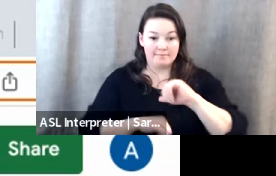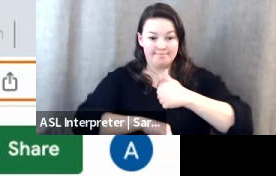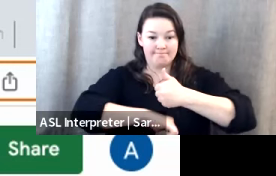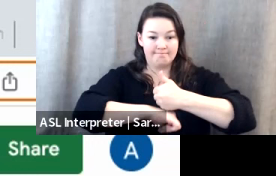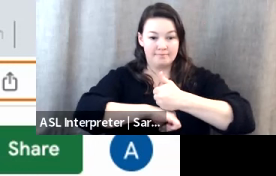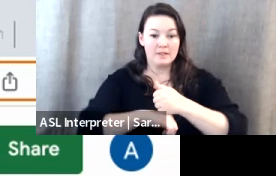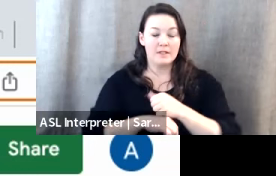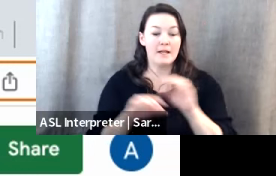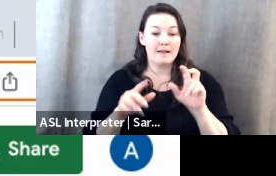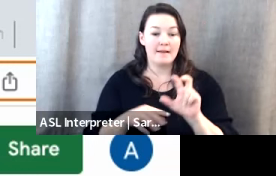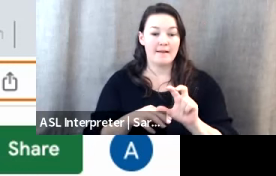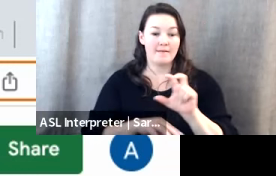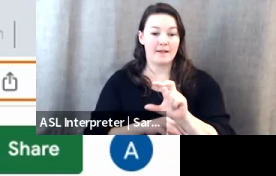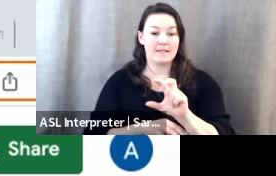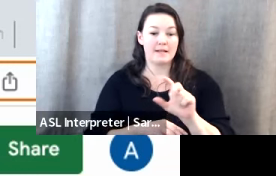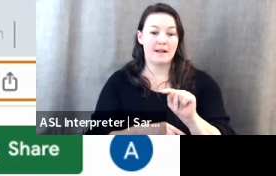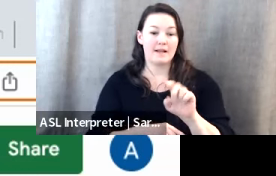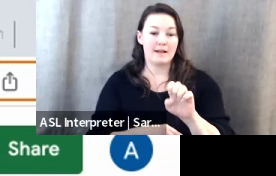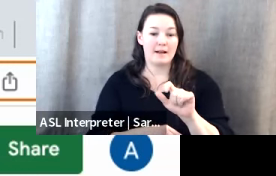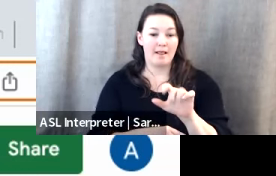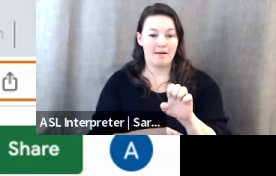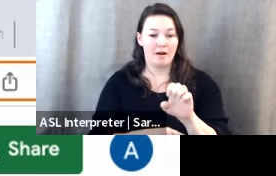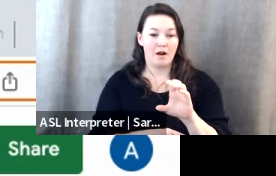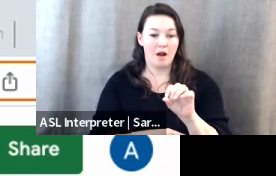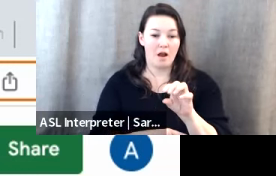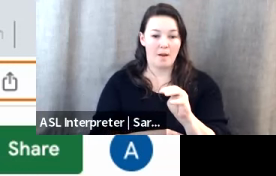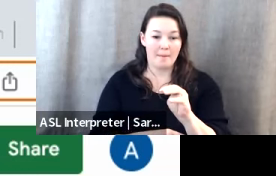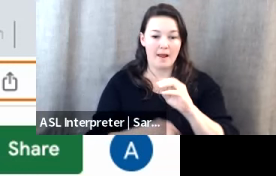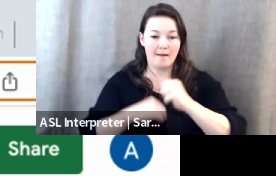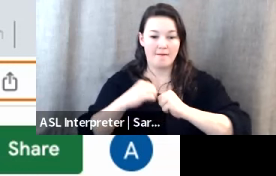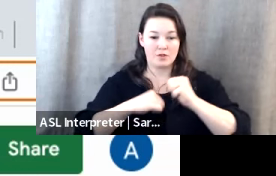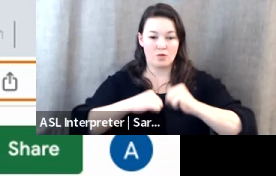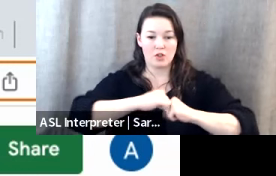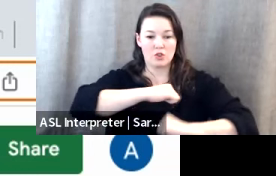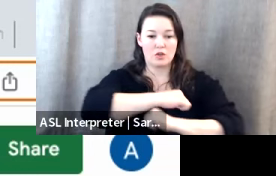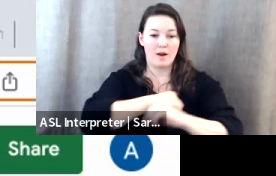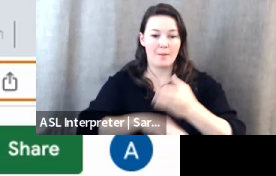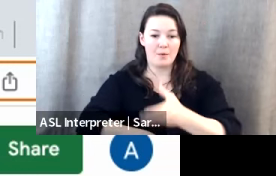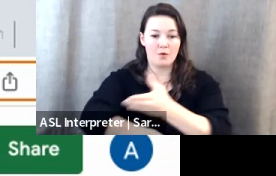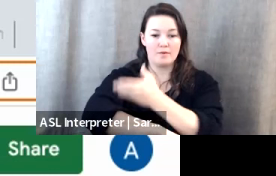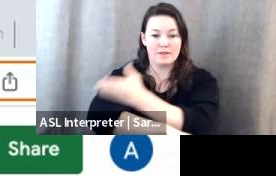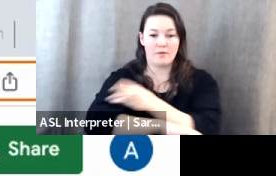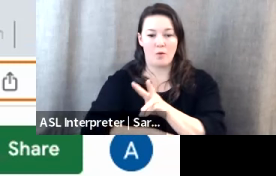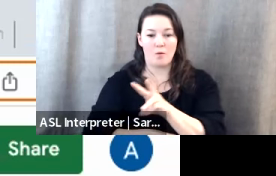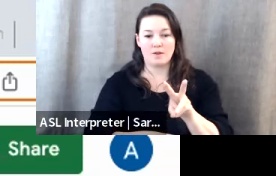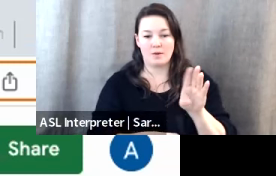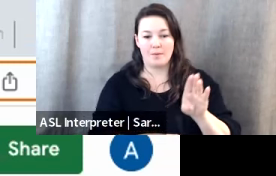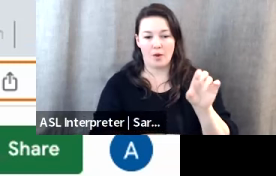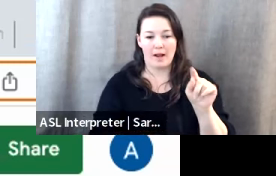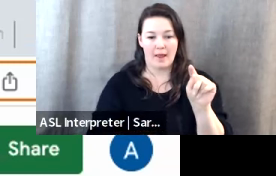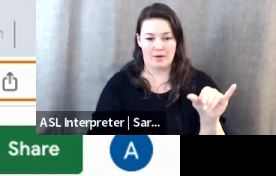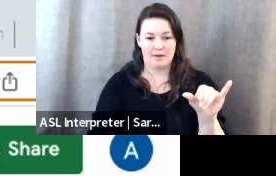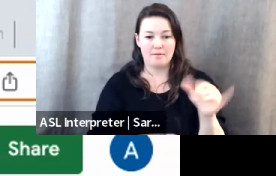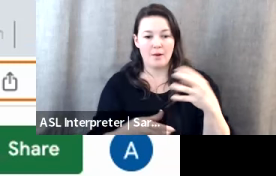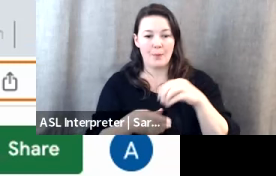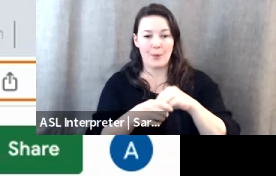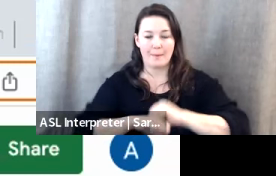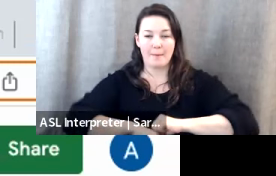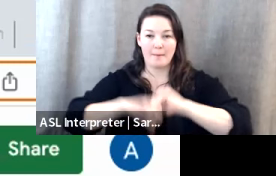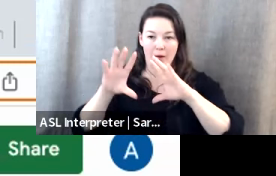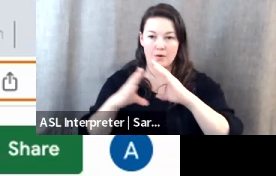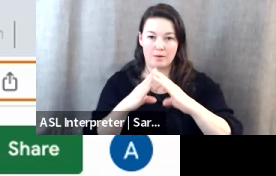telecom infrastructure improvements in Western Boulder County, including the mountain communities. Primera idea es lo que es la inversión en